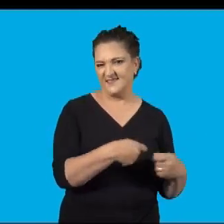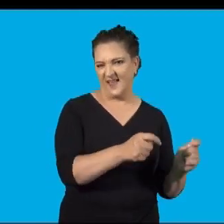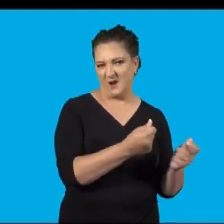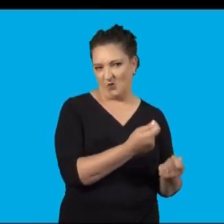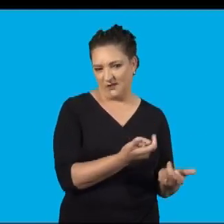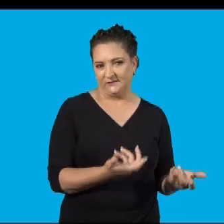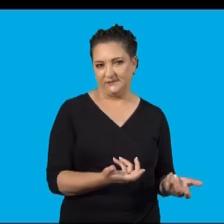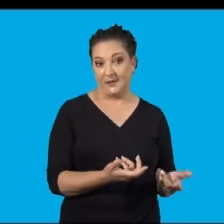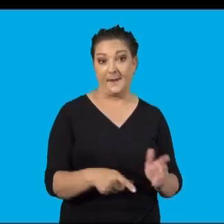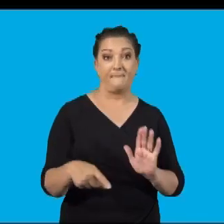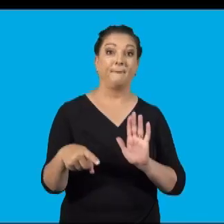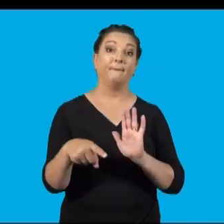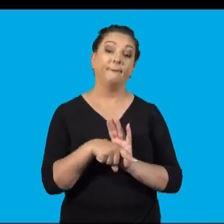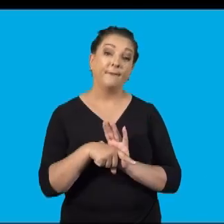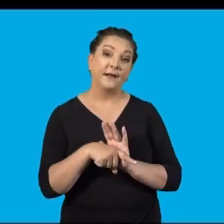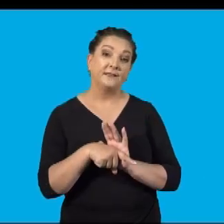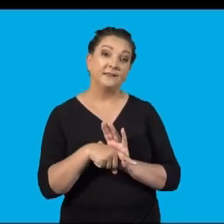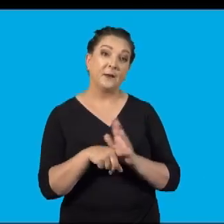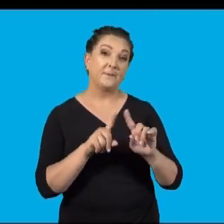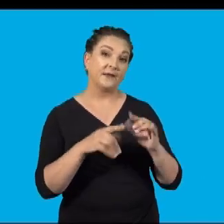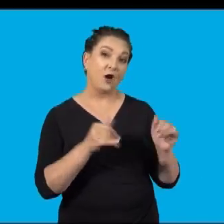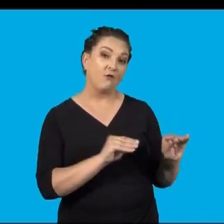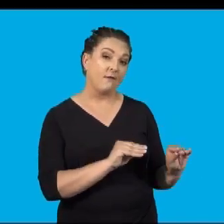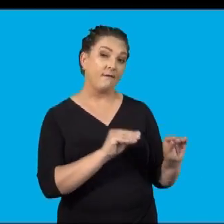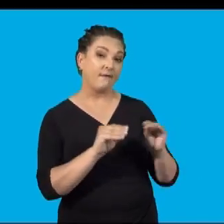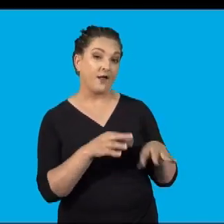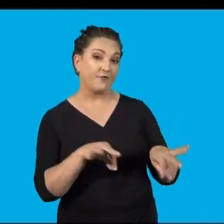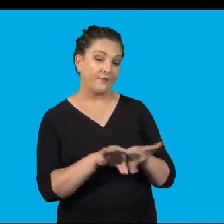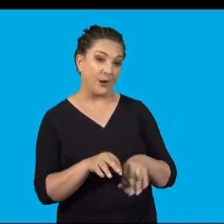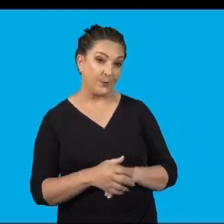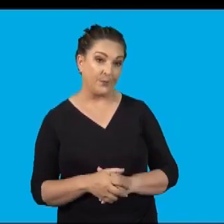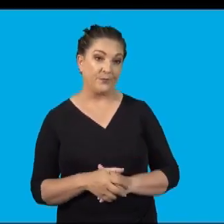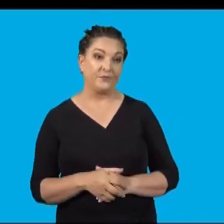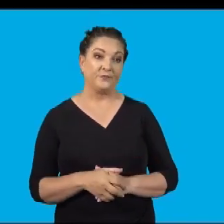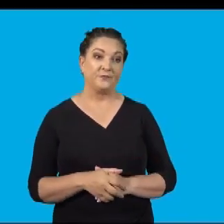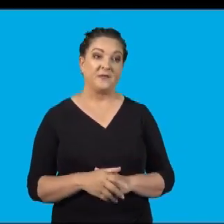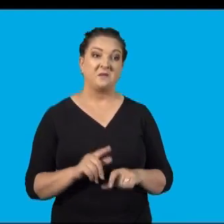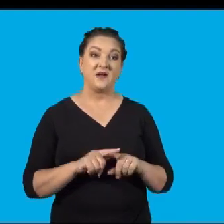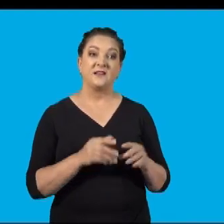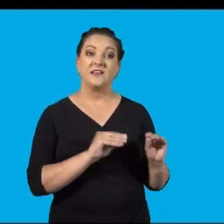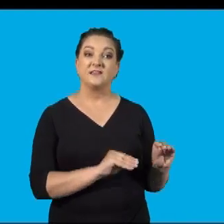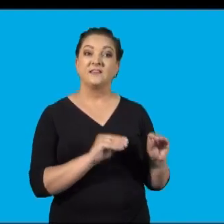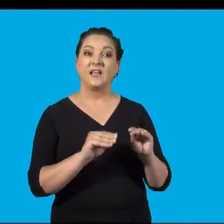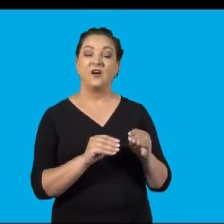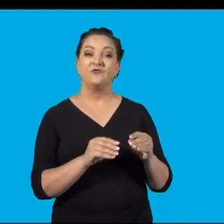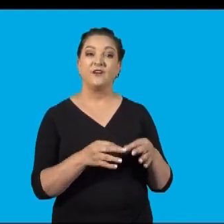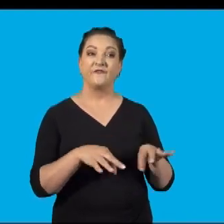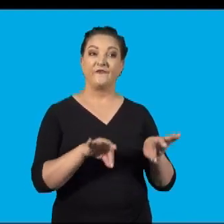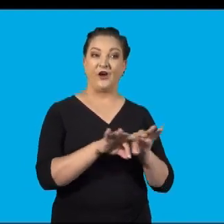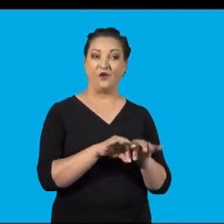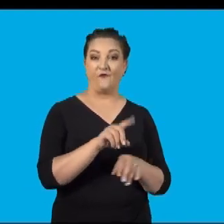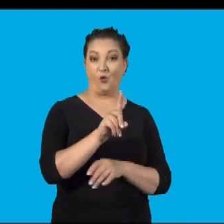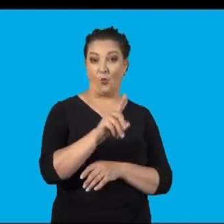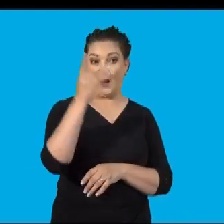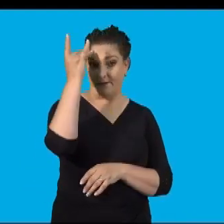selling price. Minus. Now we need the carrying value. We're told the carrying value as of 1 March.